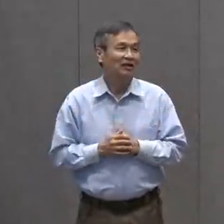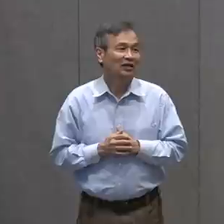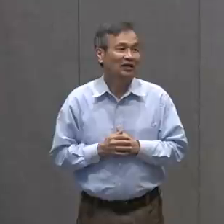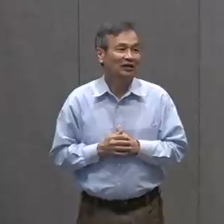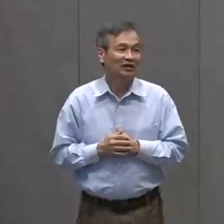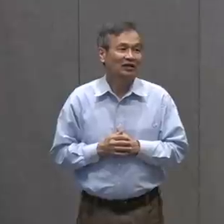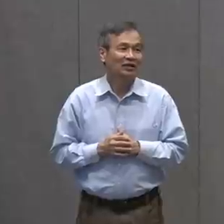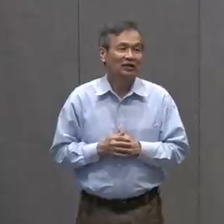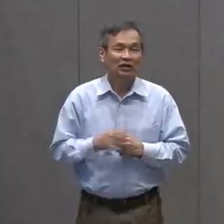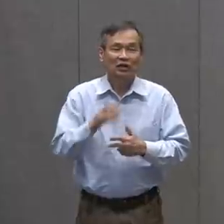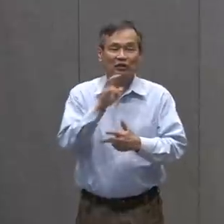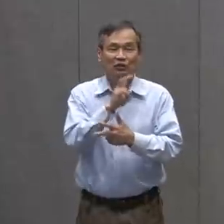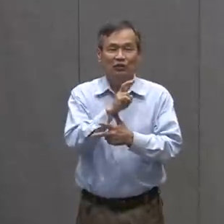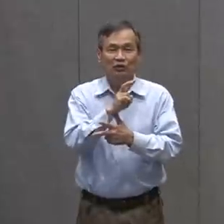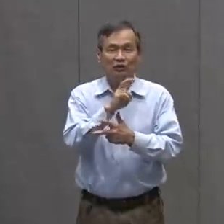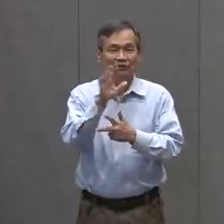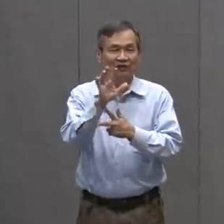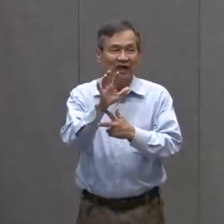I have a